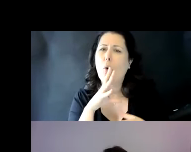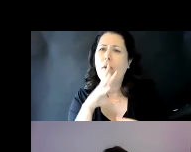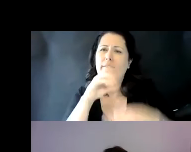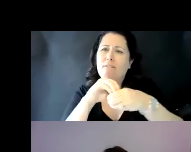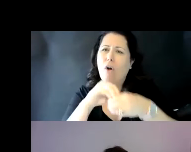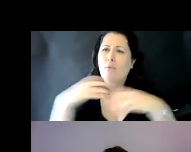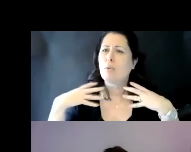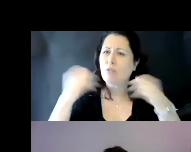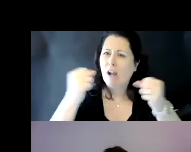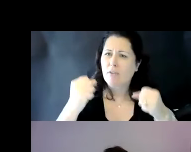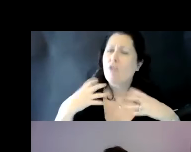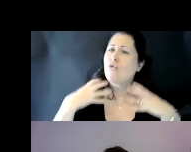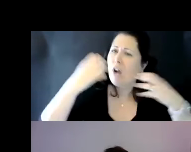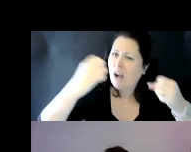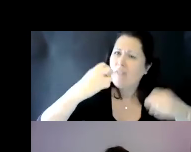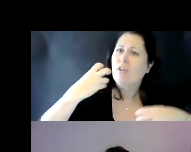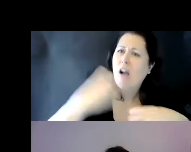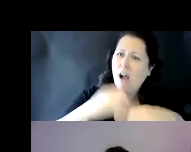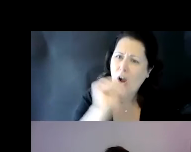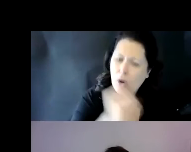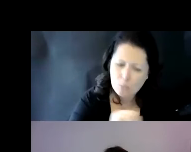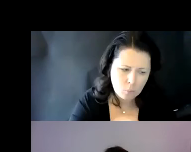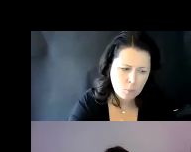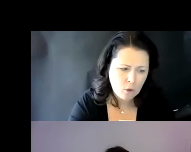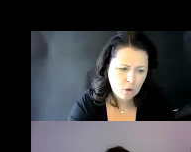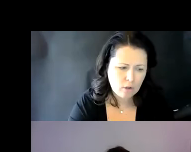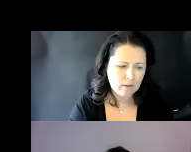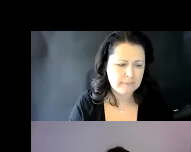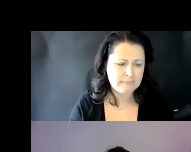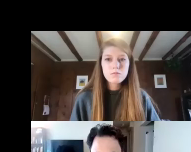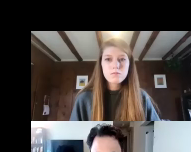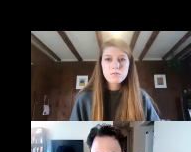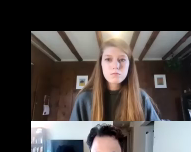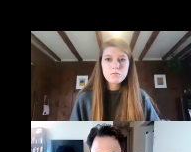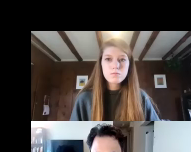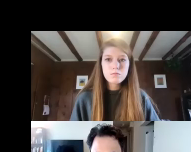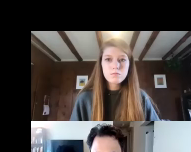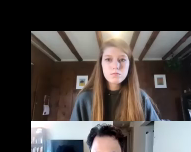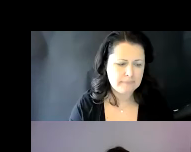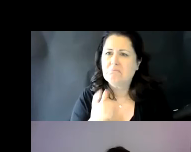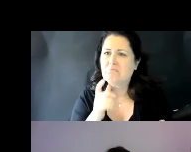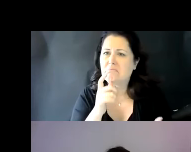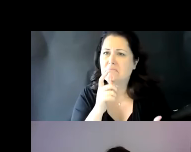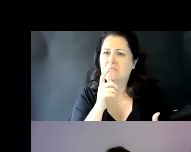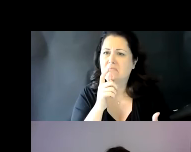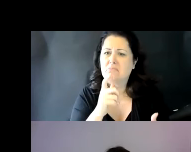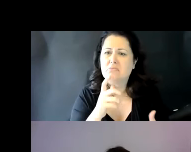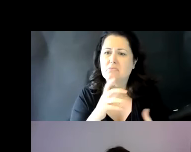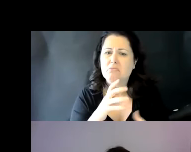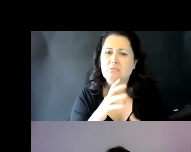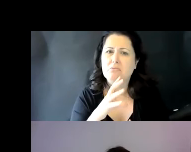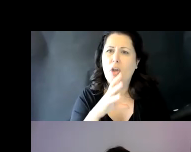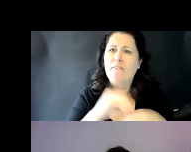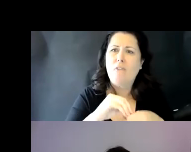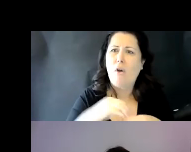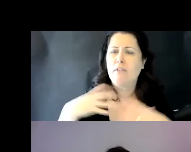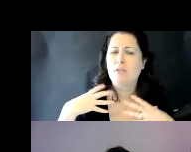is hard work, and just saying being positive or being hopeful, that's not really capturing the work that's involved in